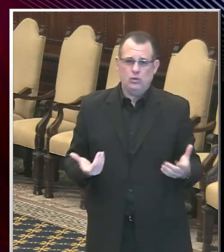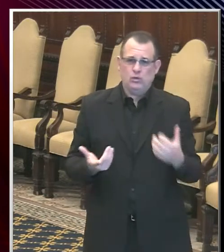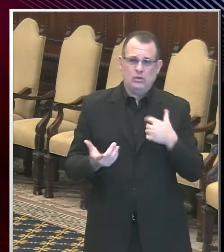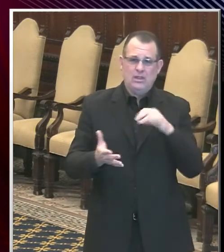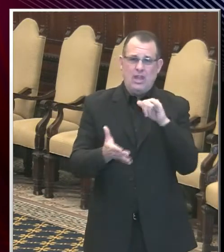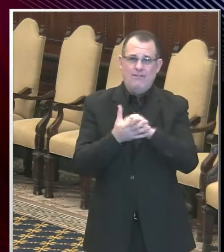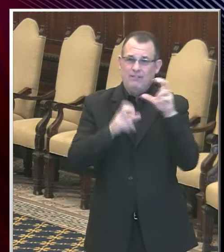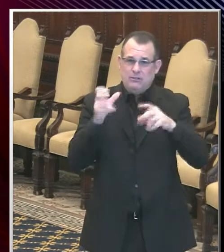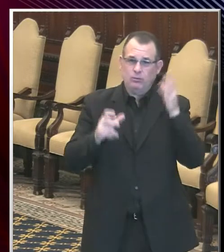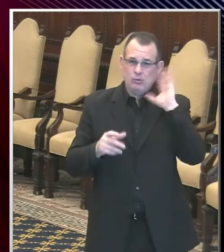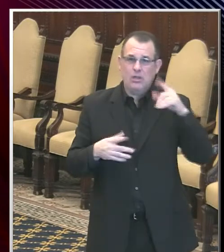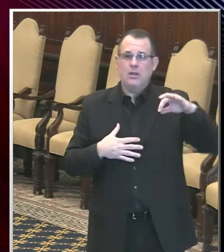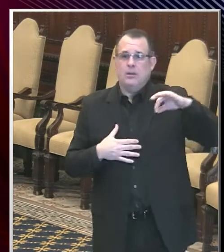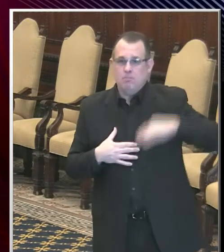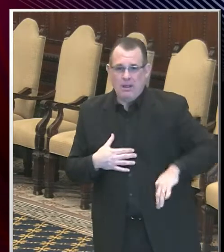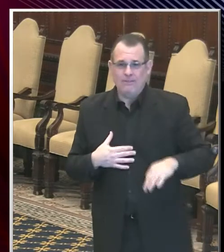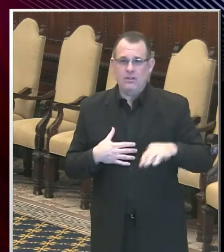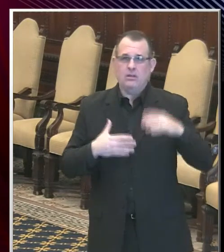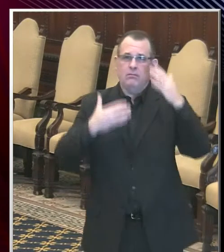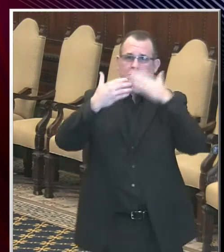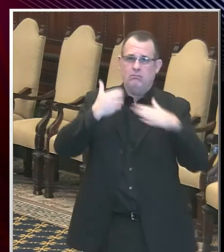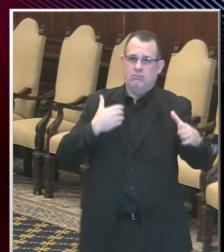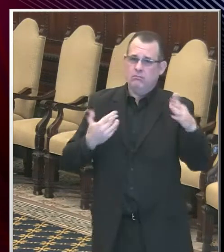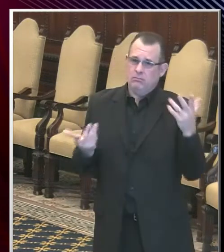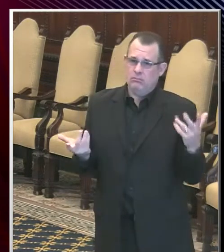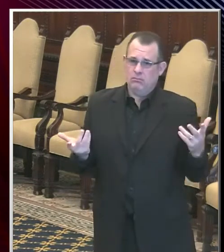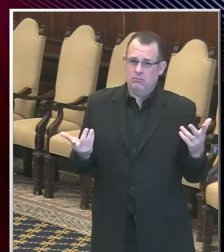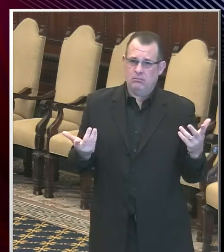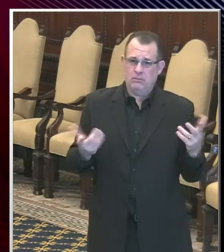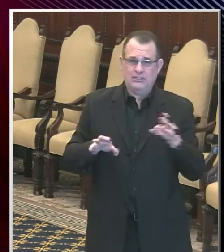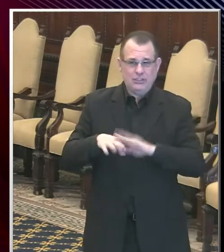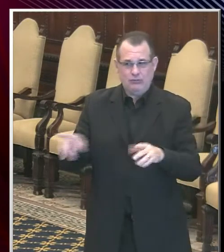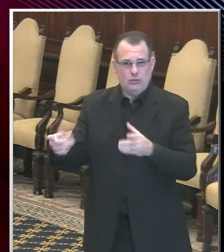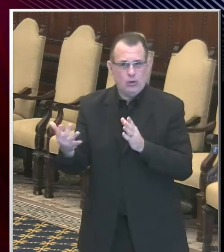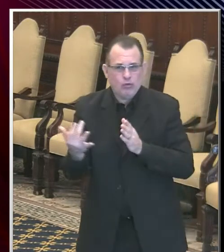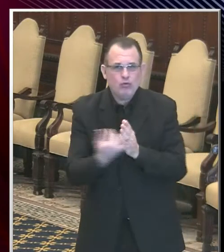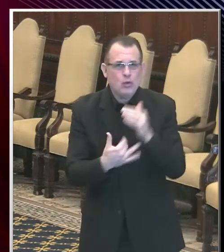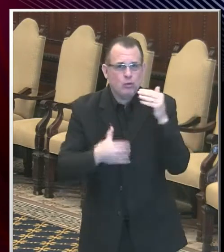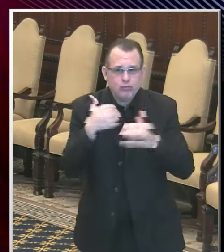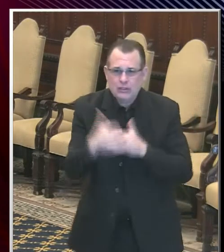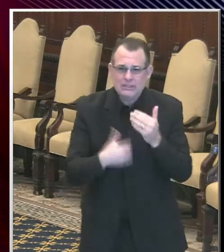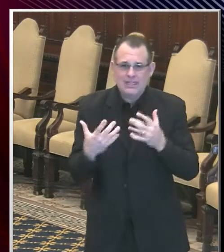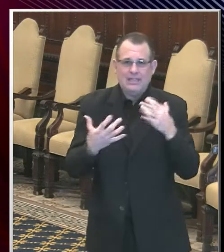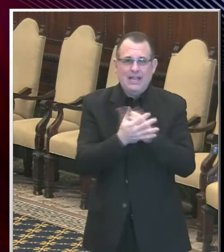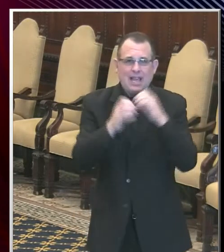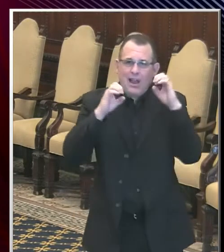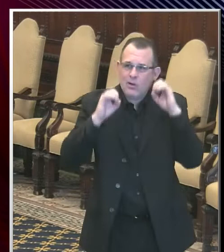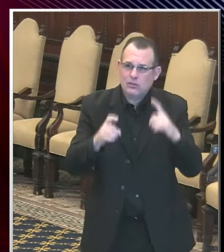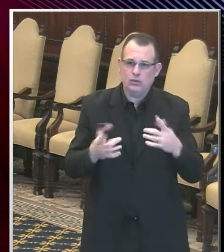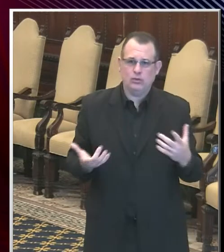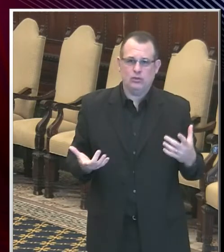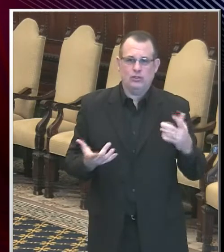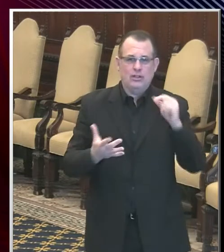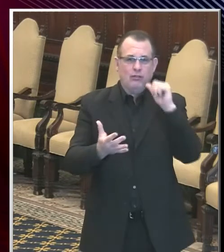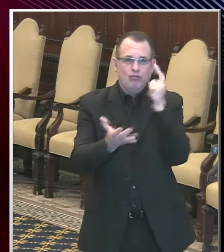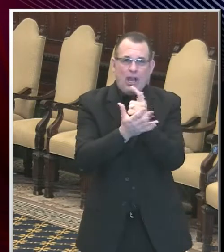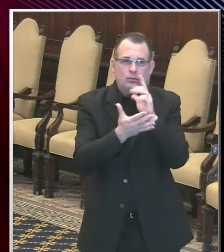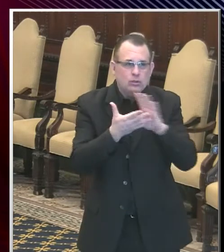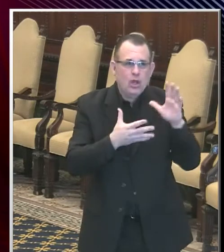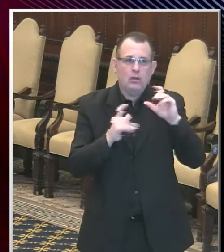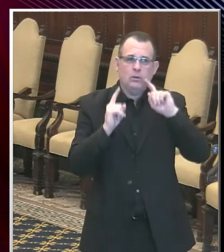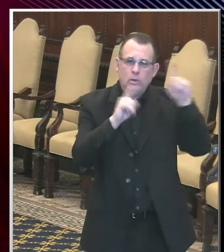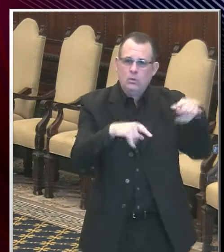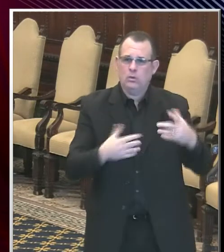reap benefits going forward, to have these children that are going to go through this process and get a good education and graduate from college, or go